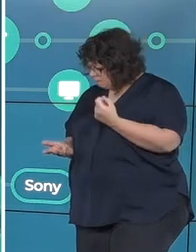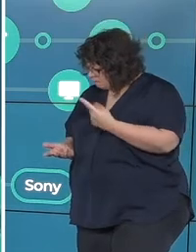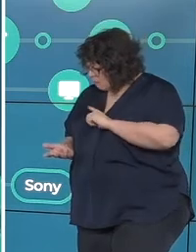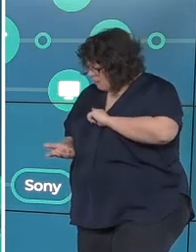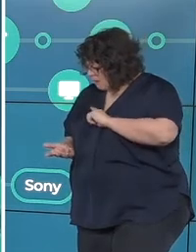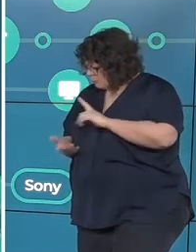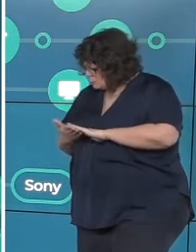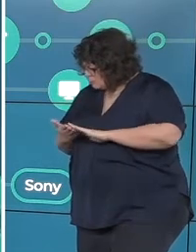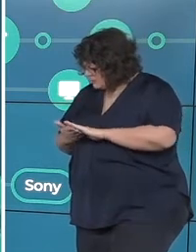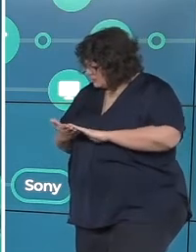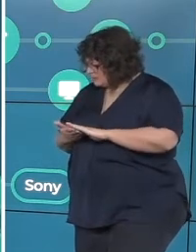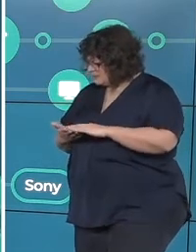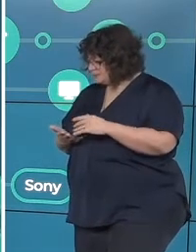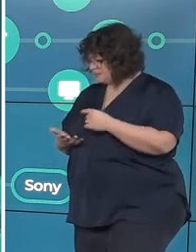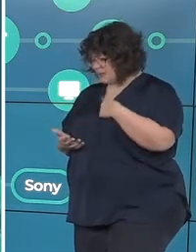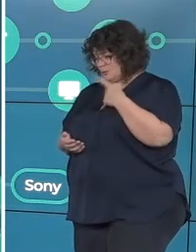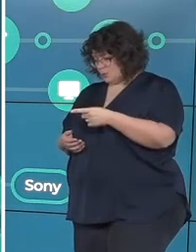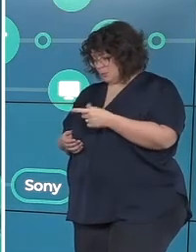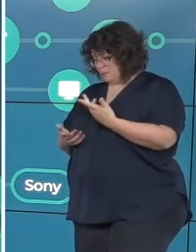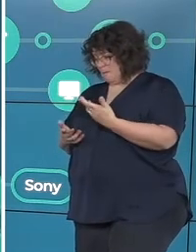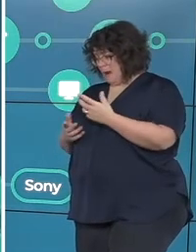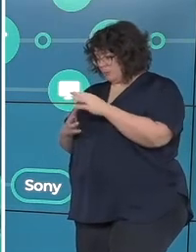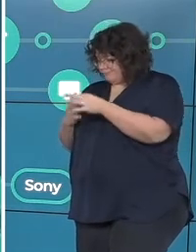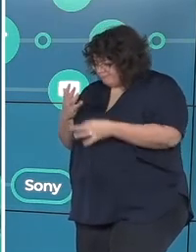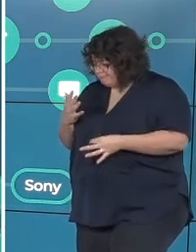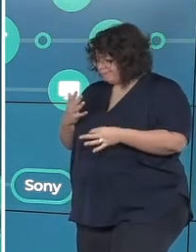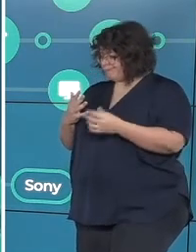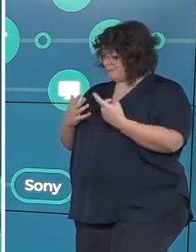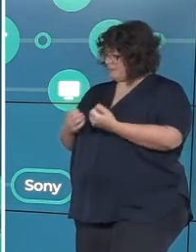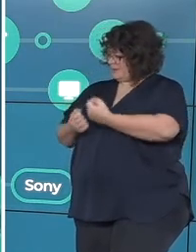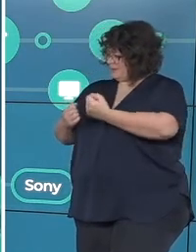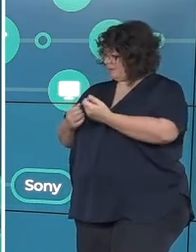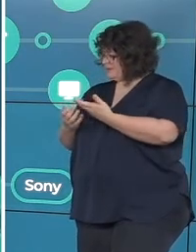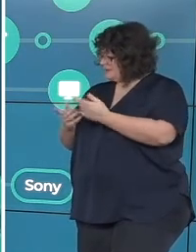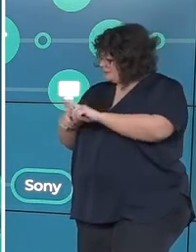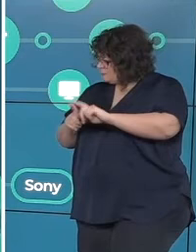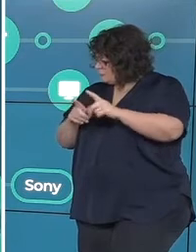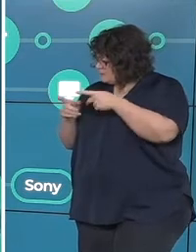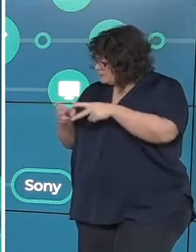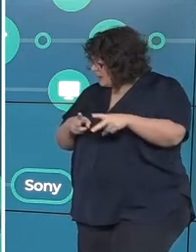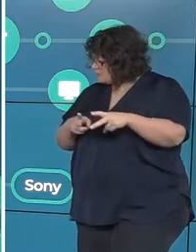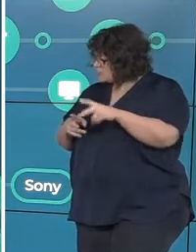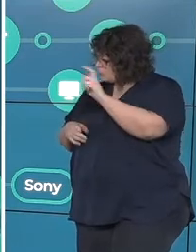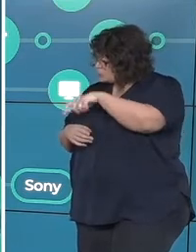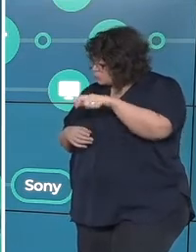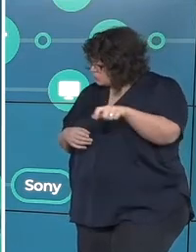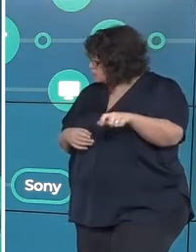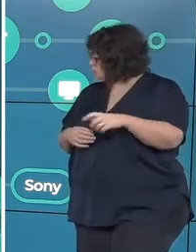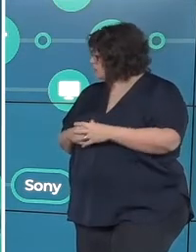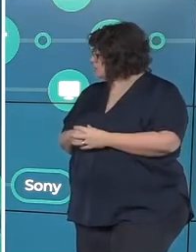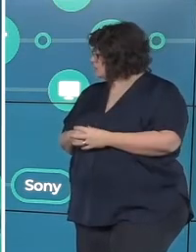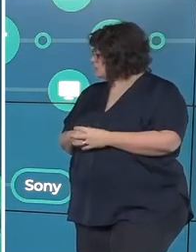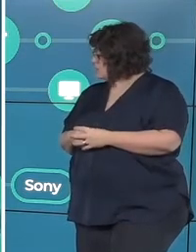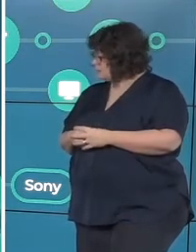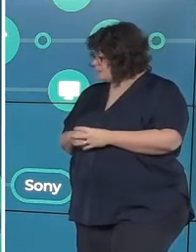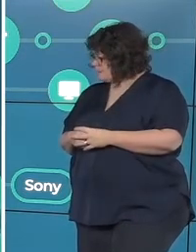can have, for so many different types of students, ranging everything from, students with dyslexia to second language